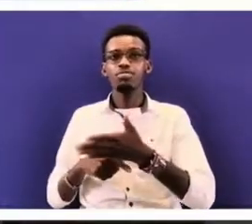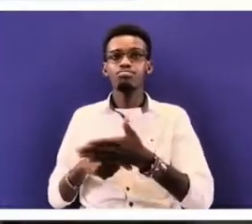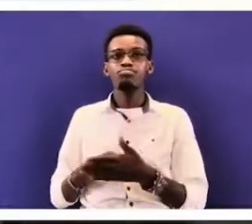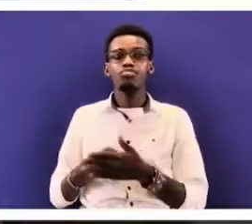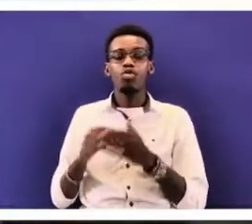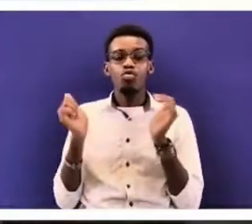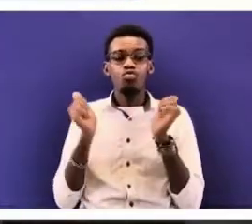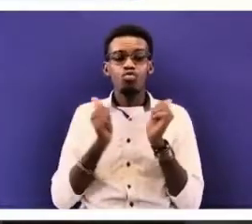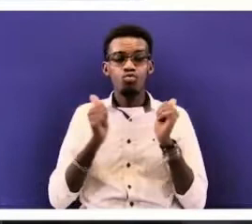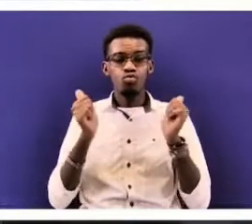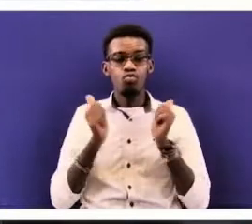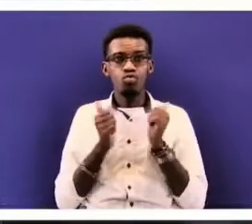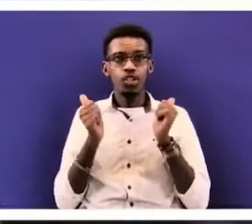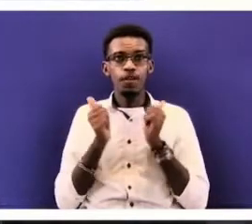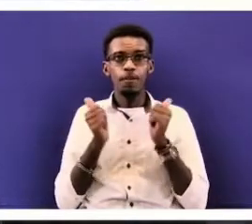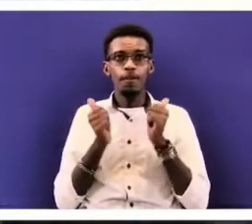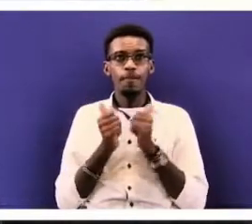cold.